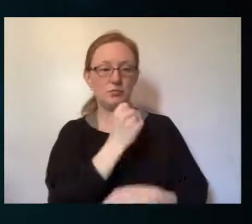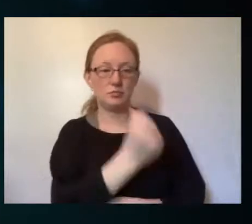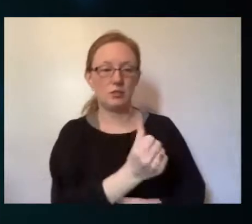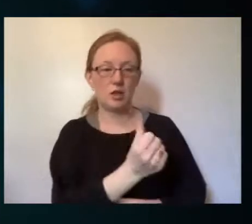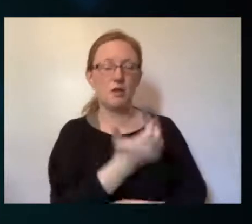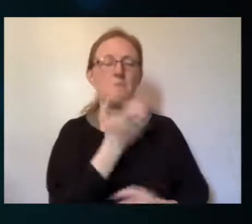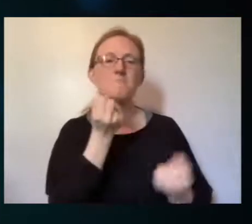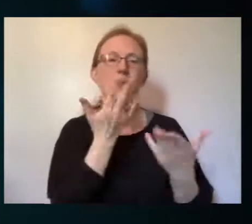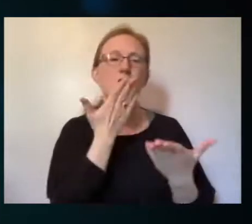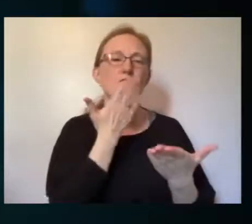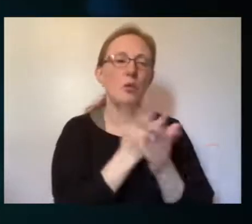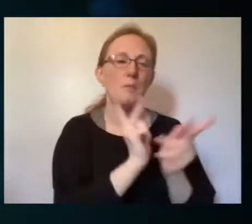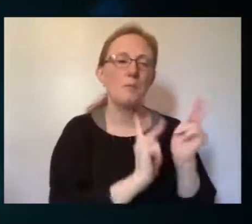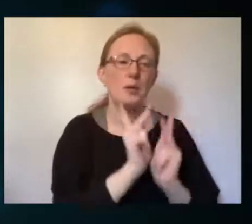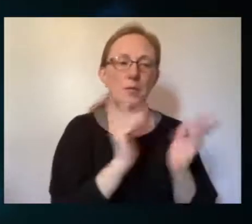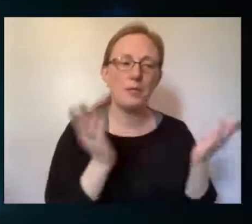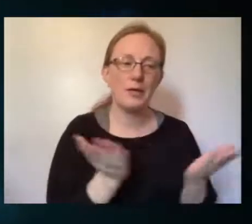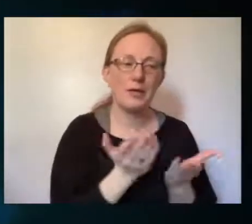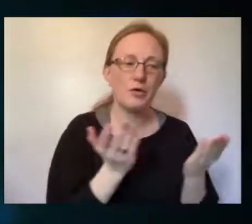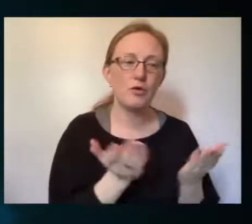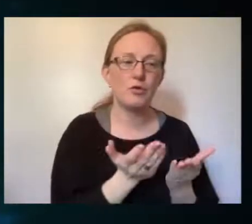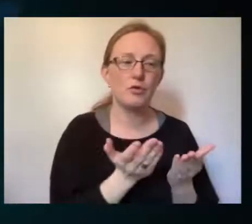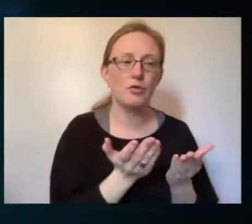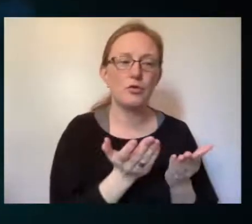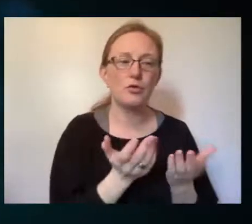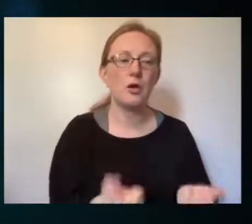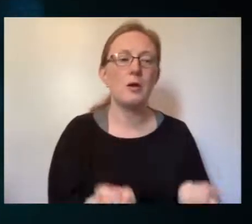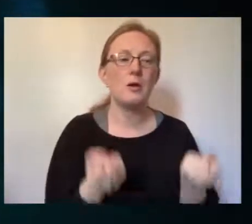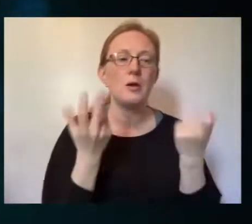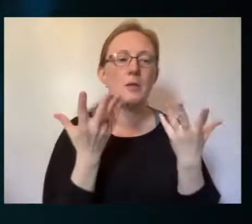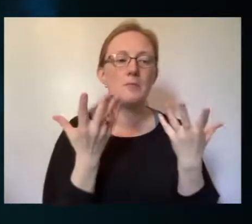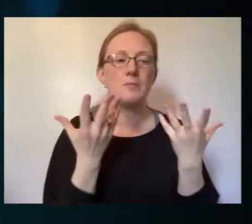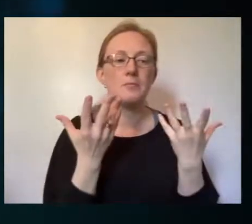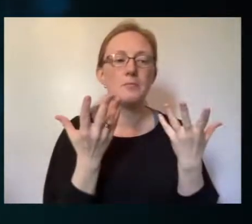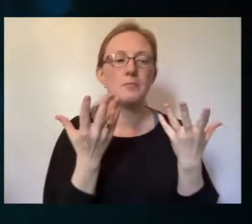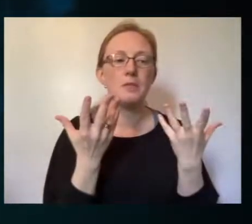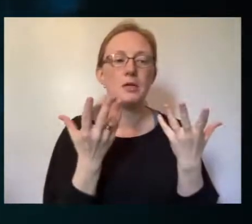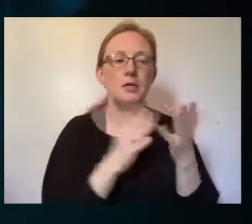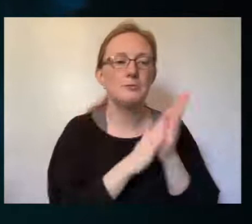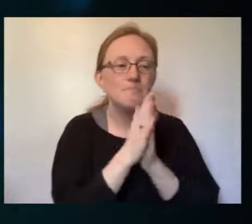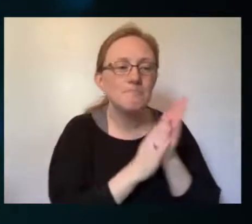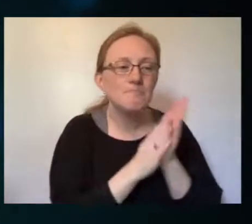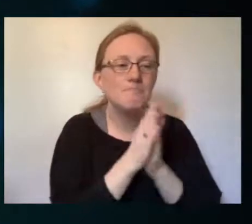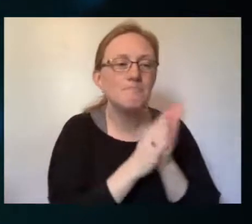many good people here with so many sort of ambitious